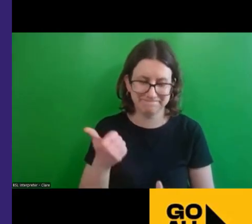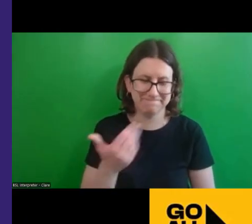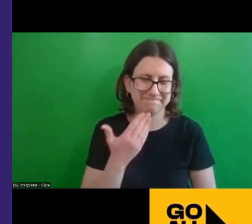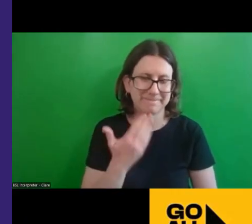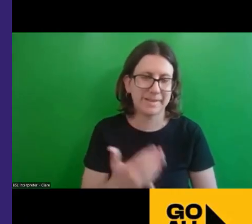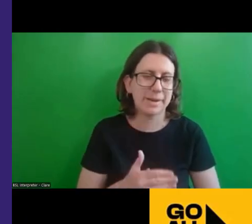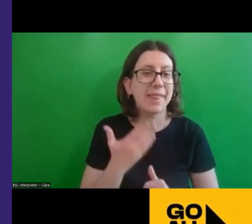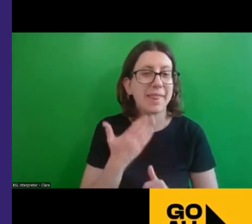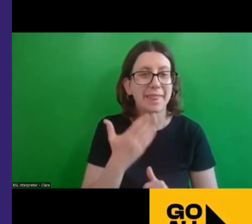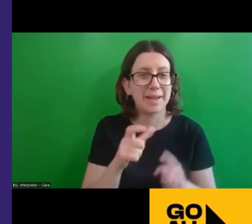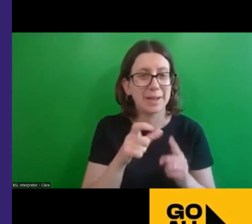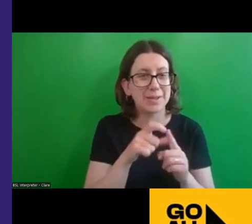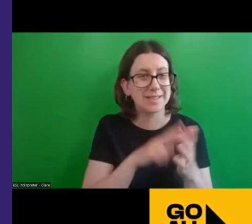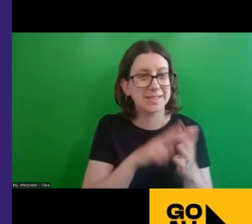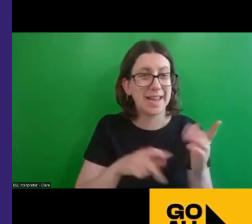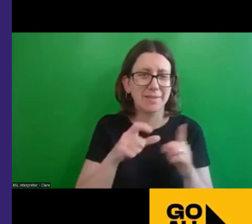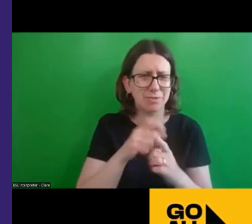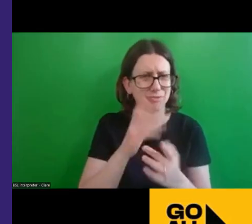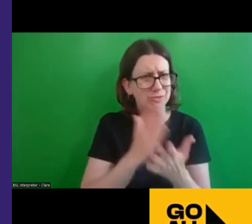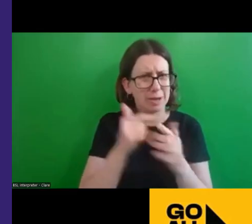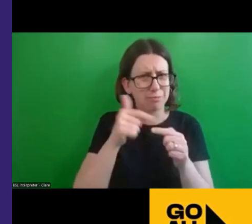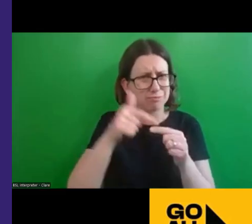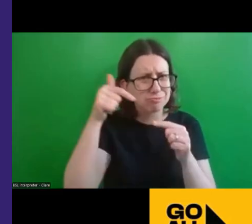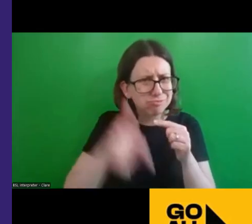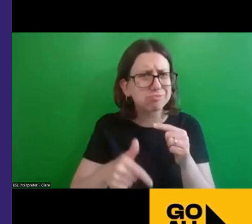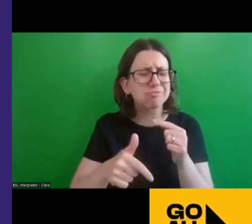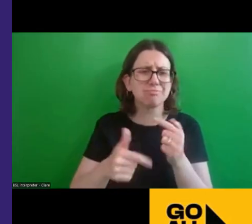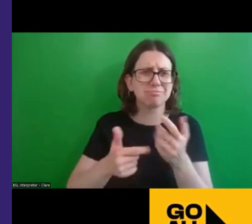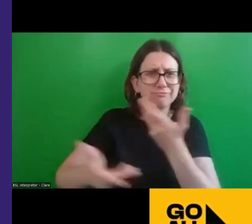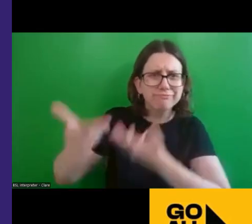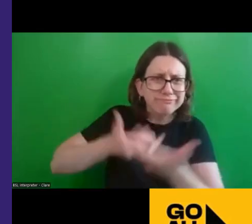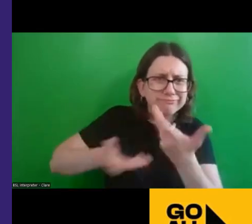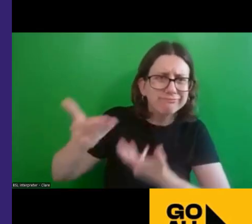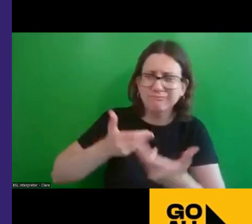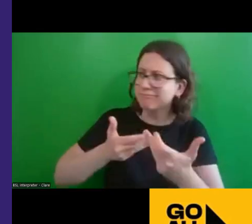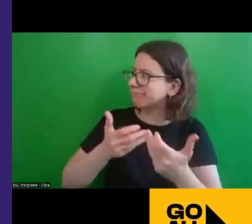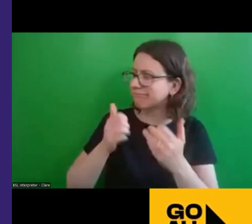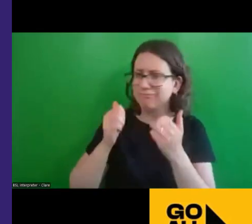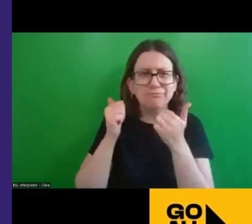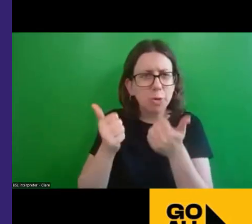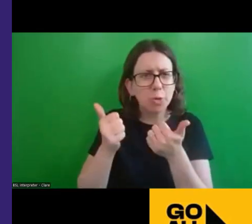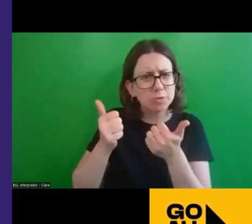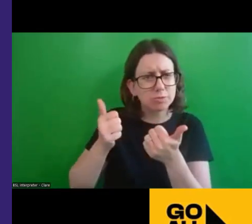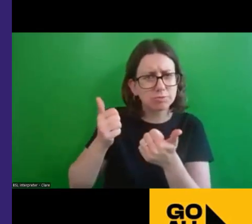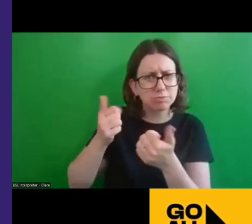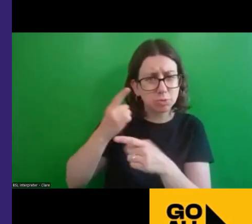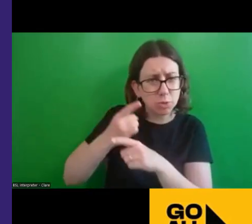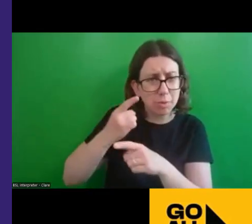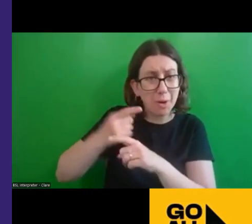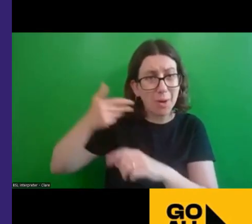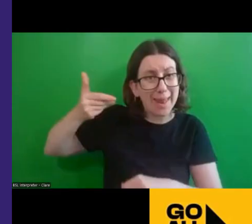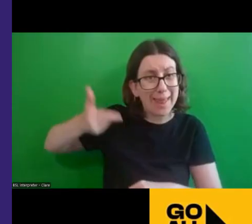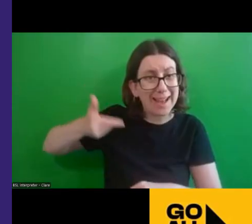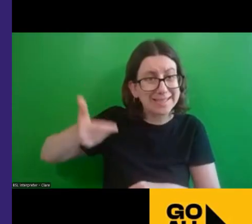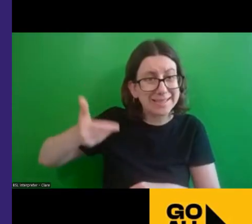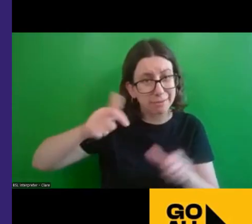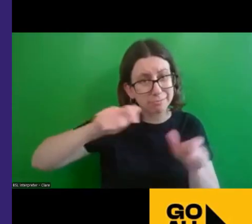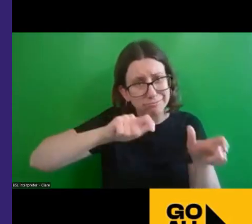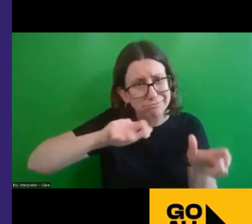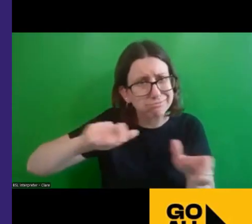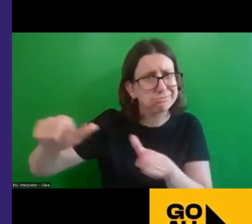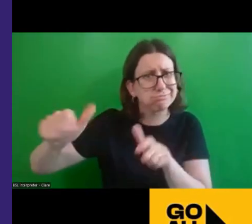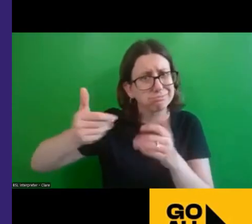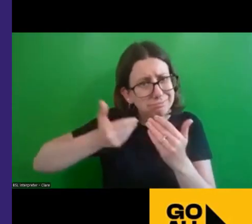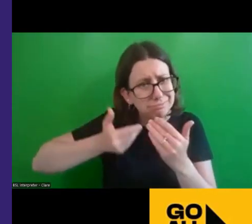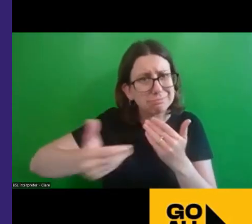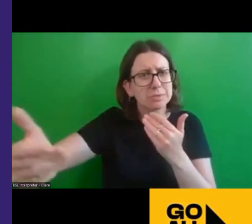Thank you, David. That's extremely thorough, and it's good to hear about a little bit about the legacy and advocacy going forward.